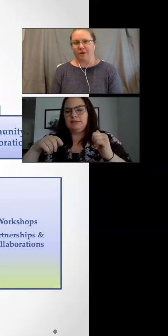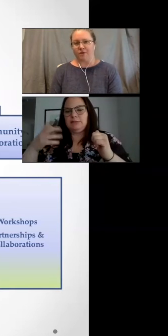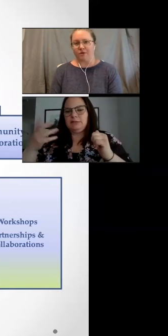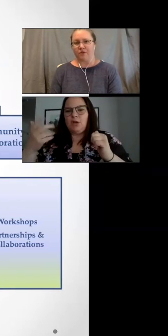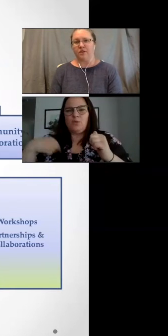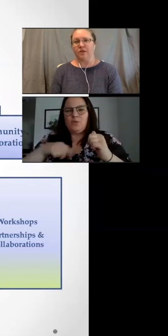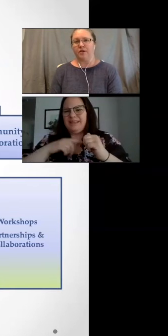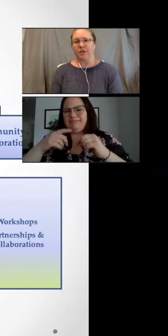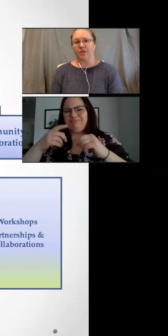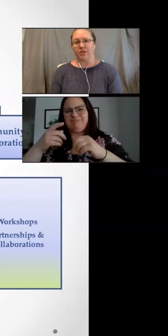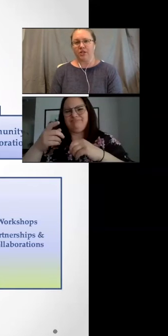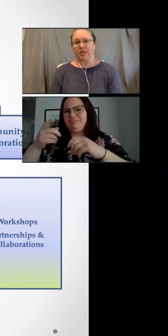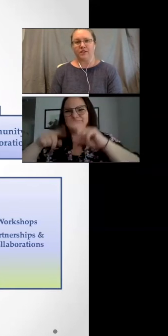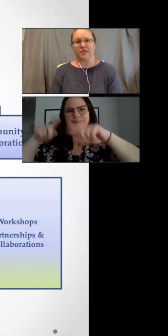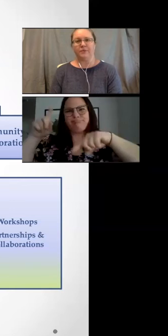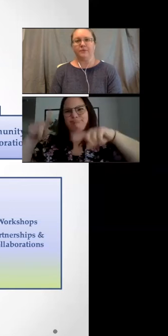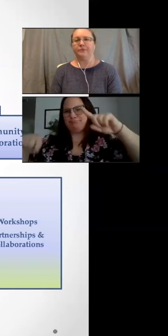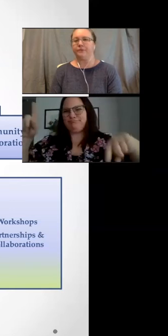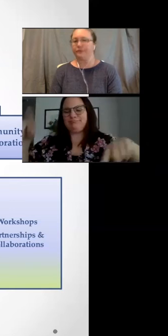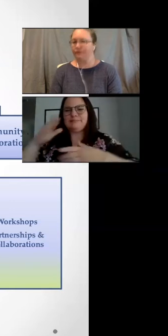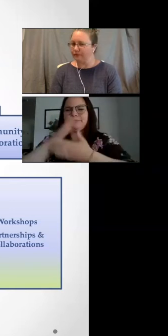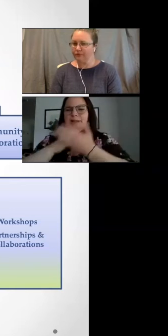program under PDHHS.